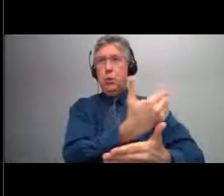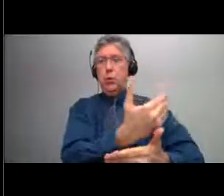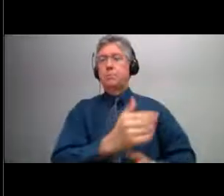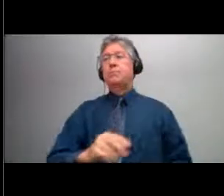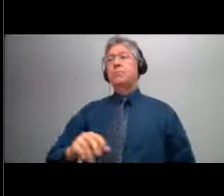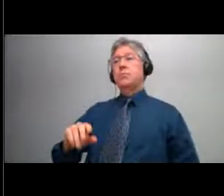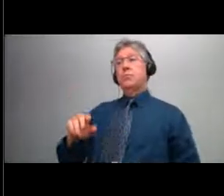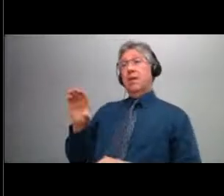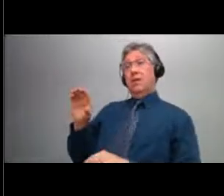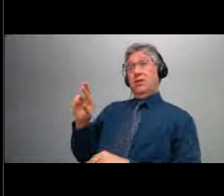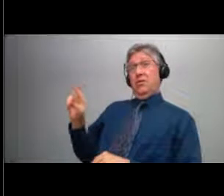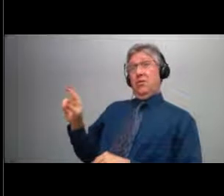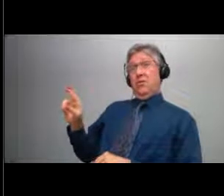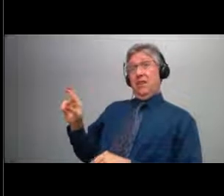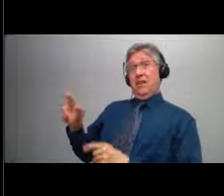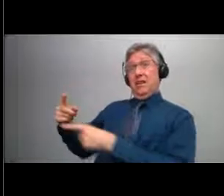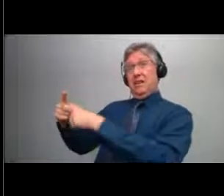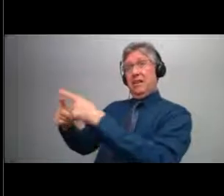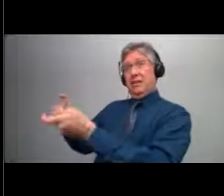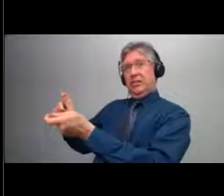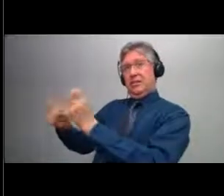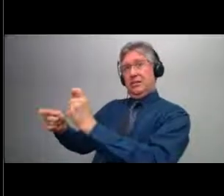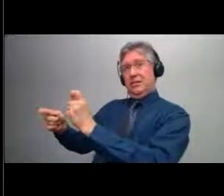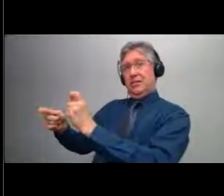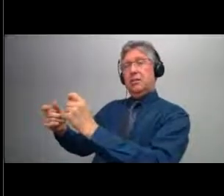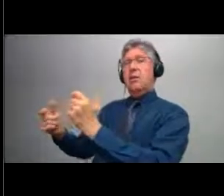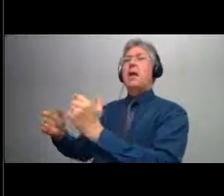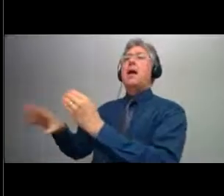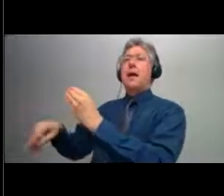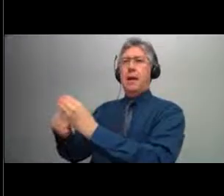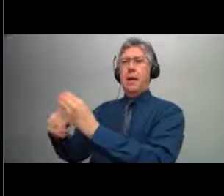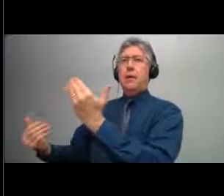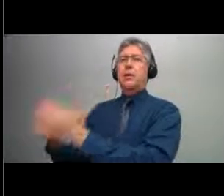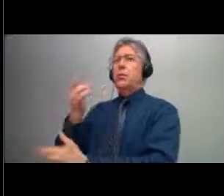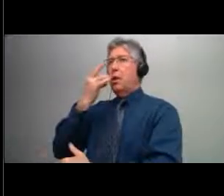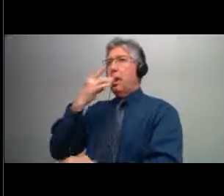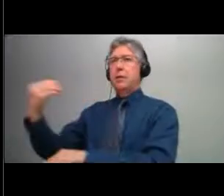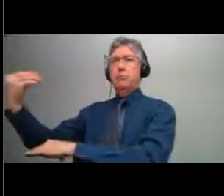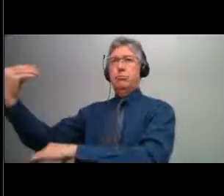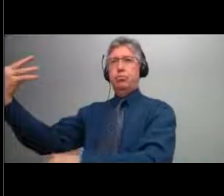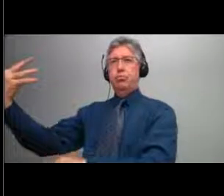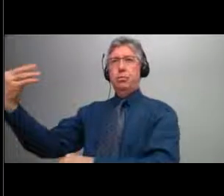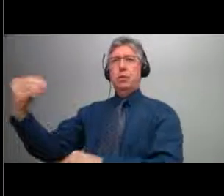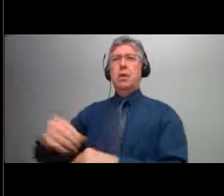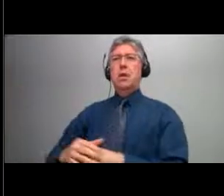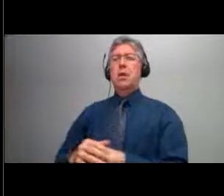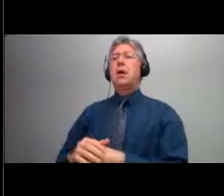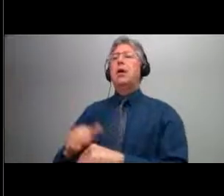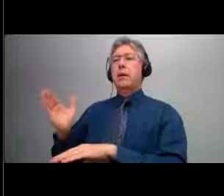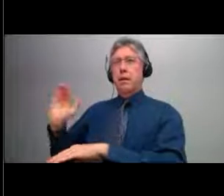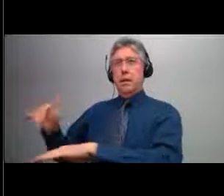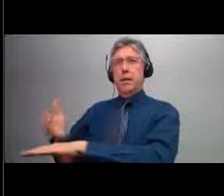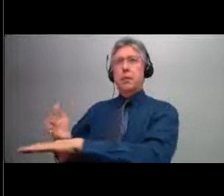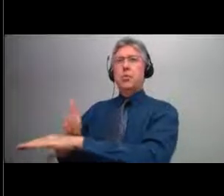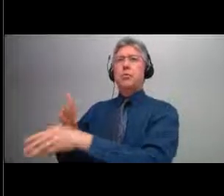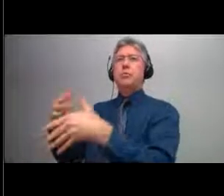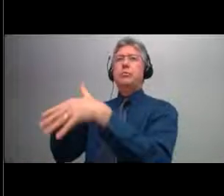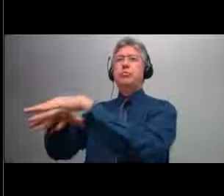the graphic will be reconfigured to include a new traffic signal that will further improve traffic flow